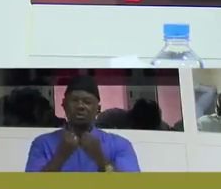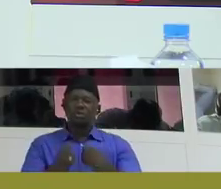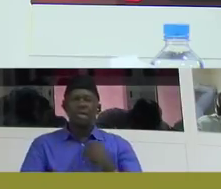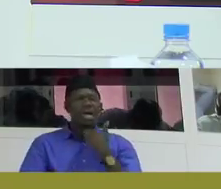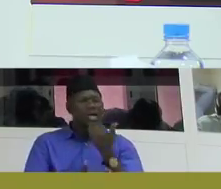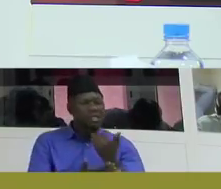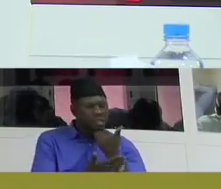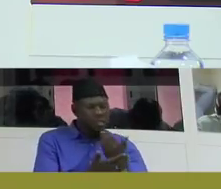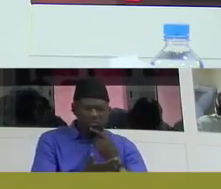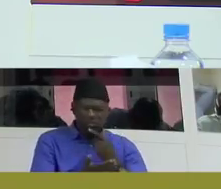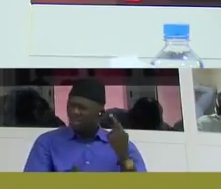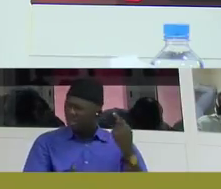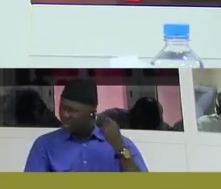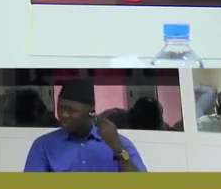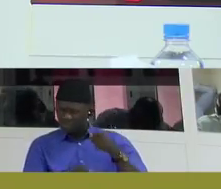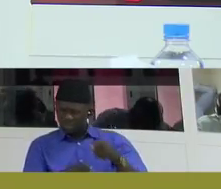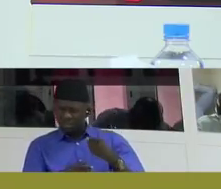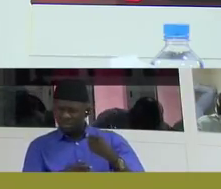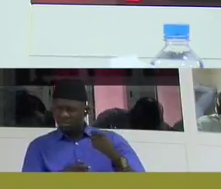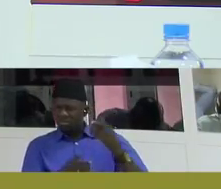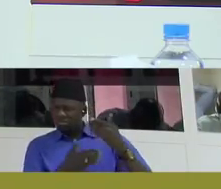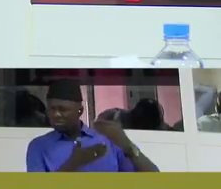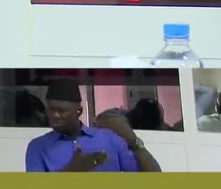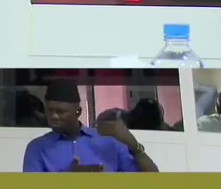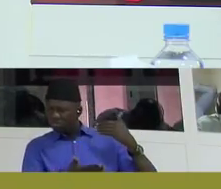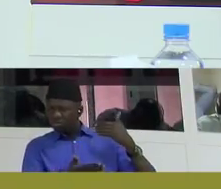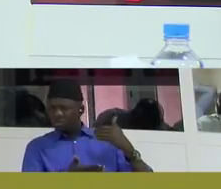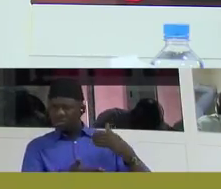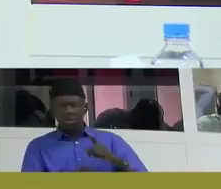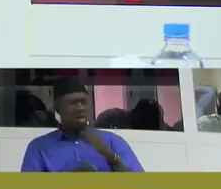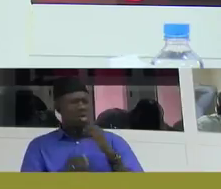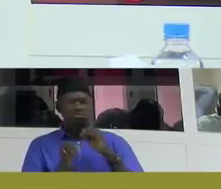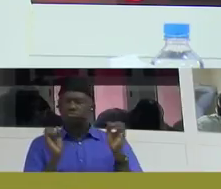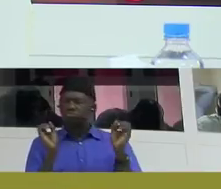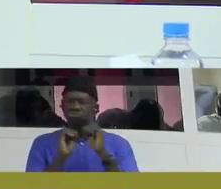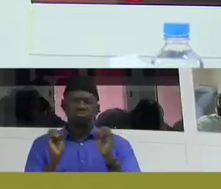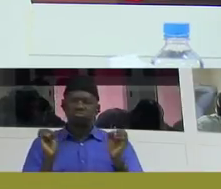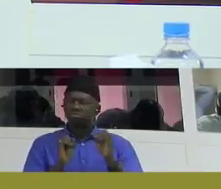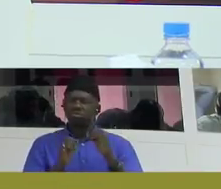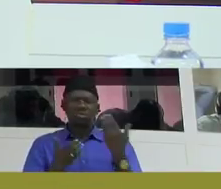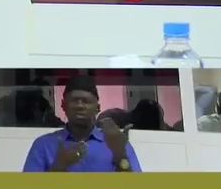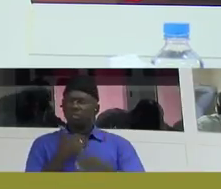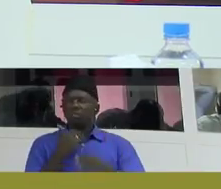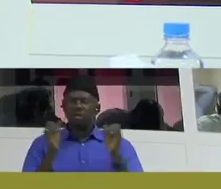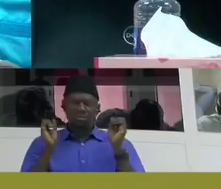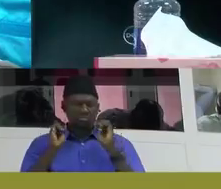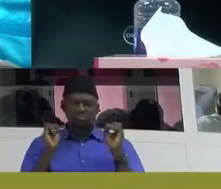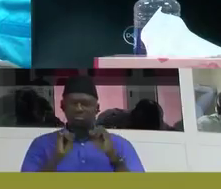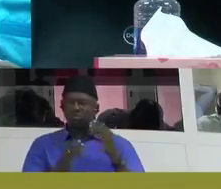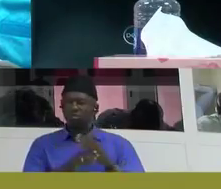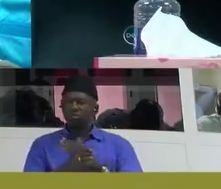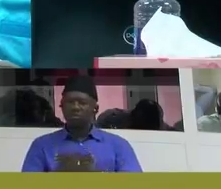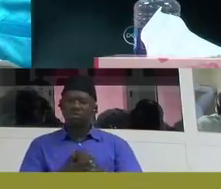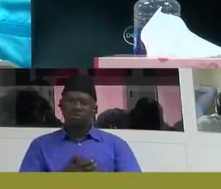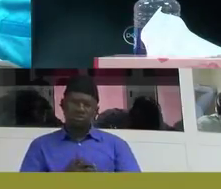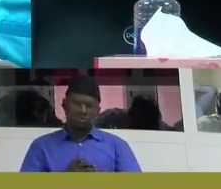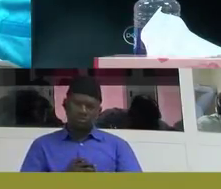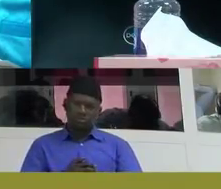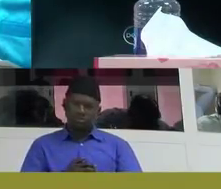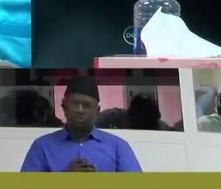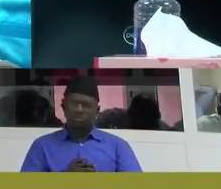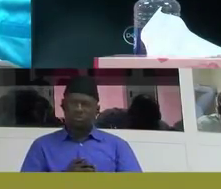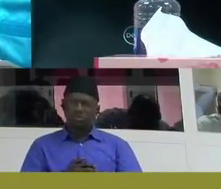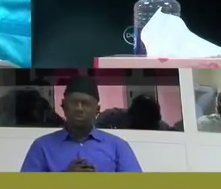whether they have heard of this before. And they all declined. They've never heard of it before. But as far as you